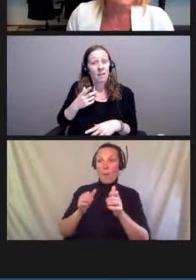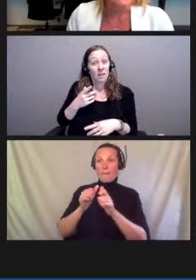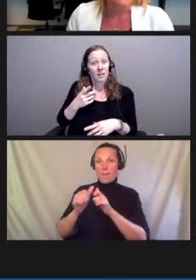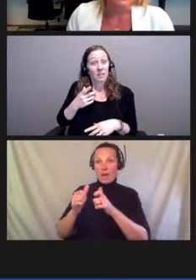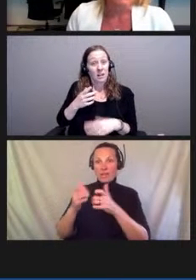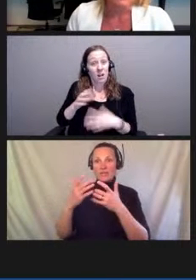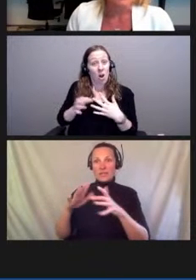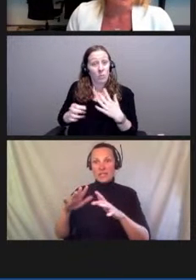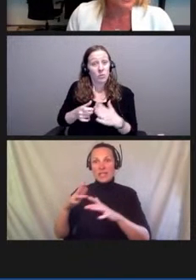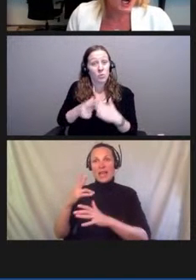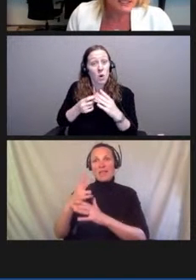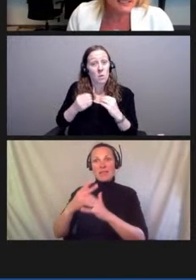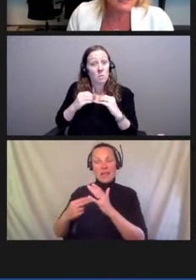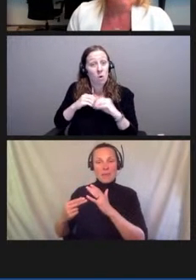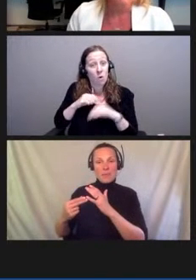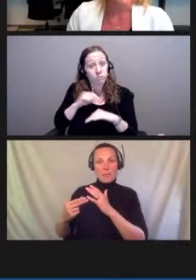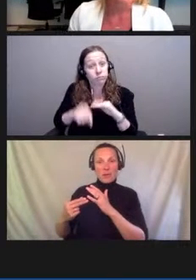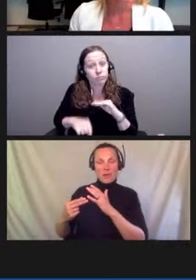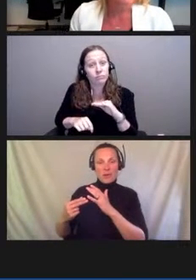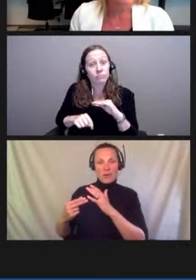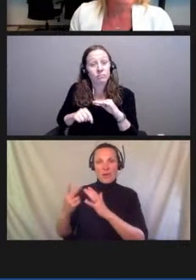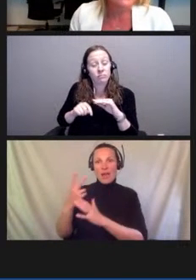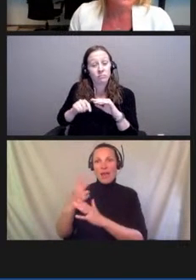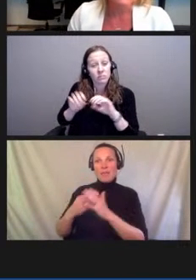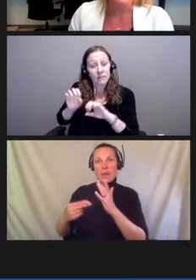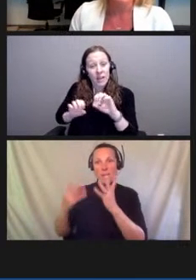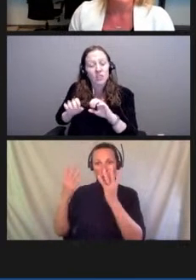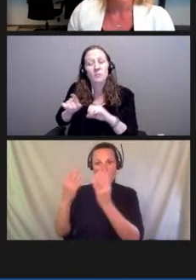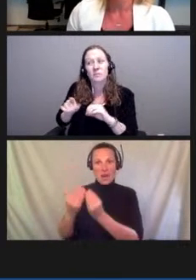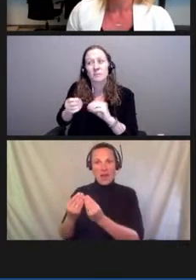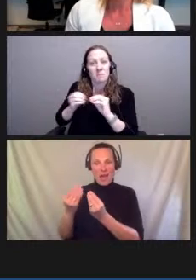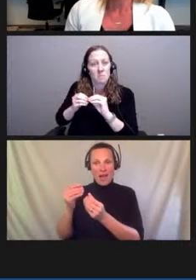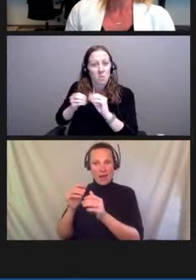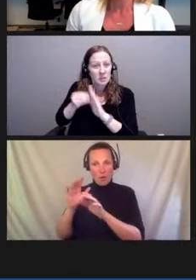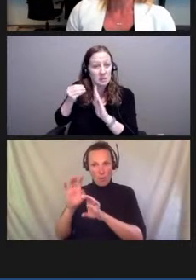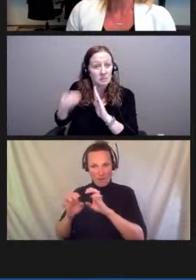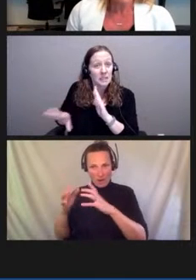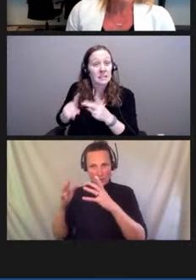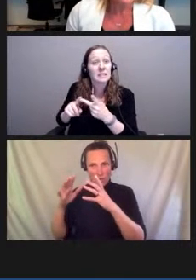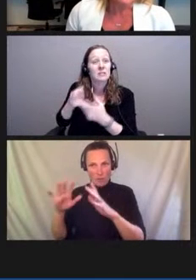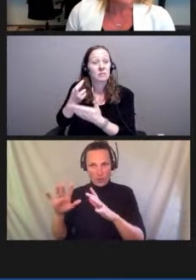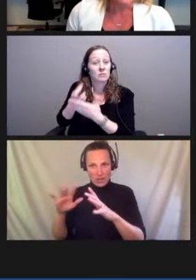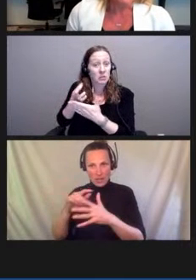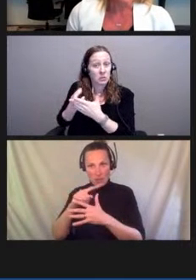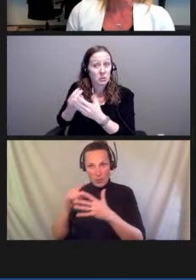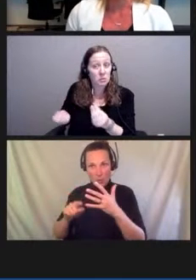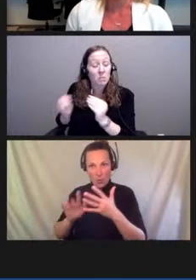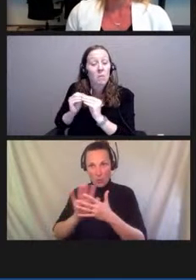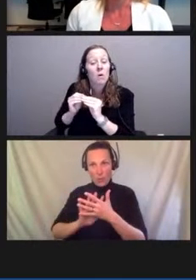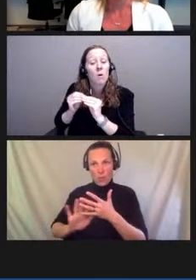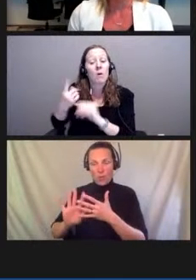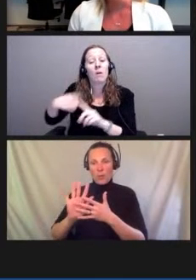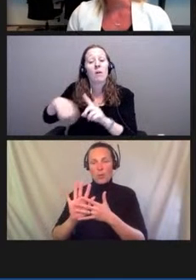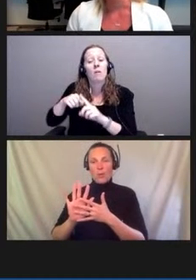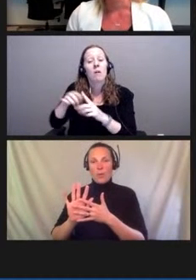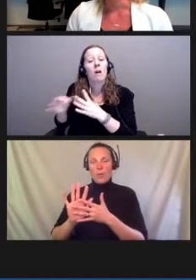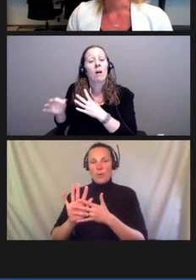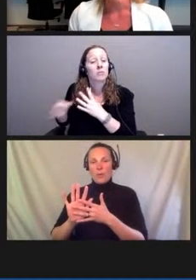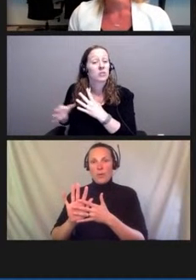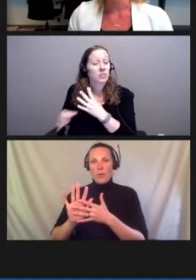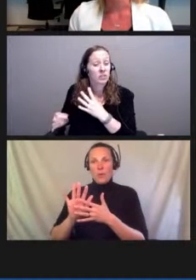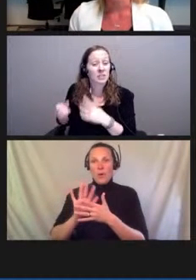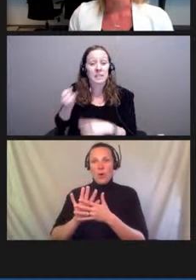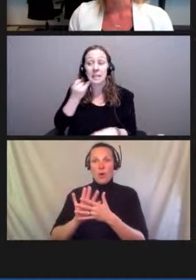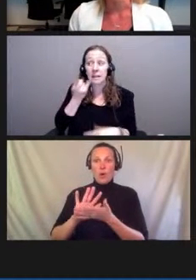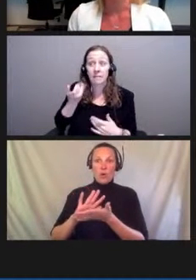options that tend to be, again, more costly, require more resources, and also options where the potential benefits,